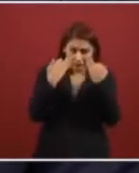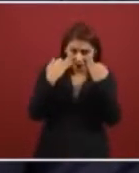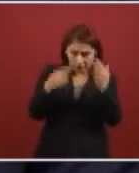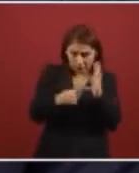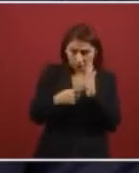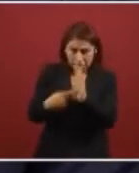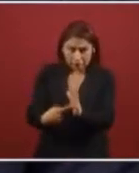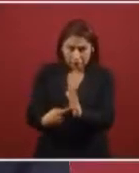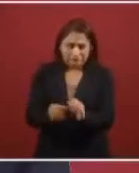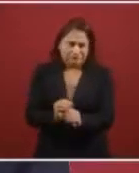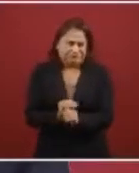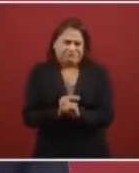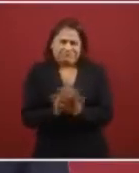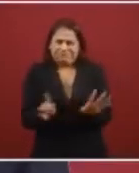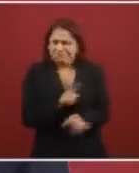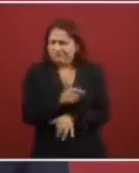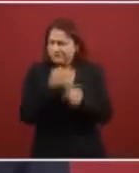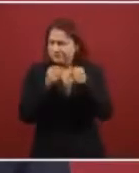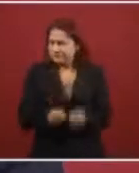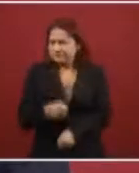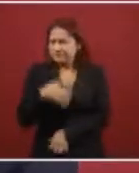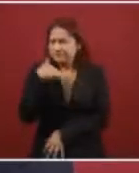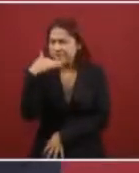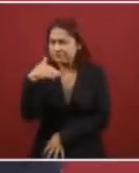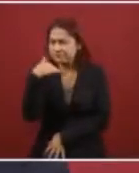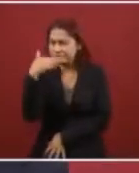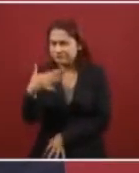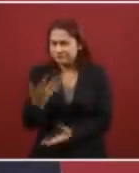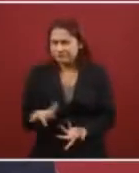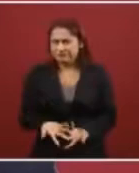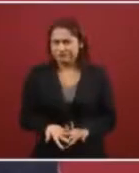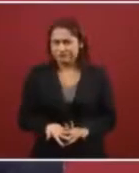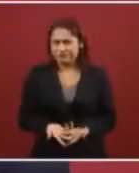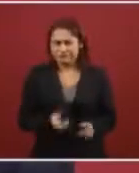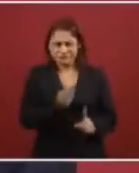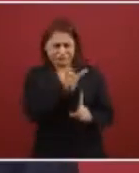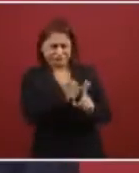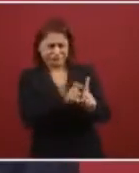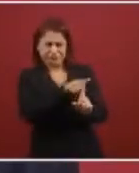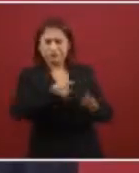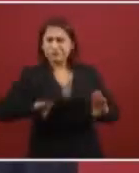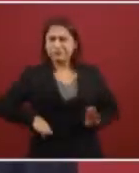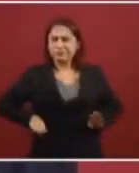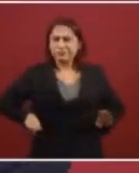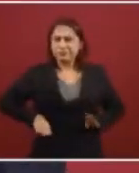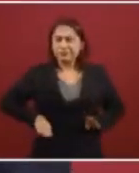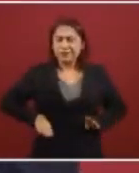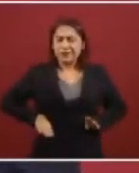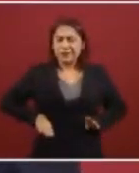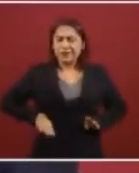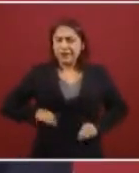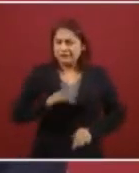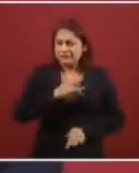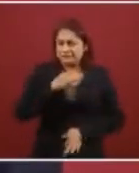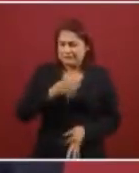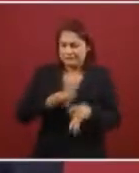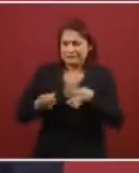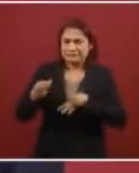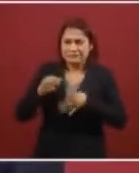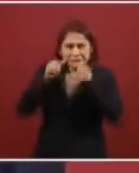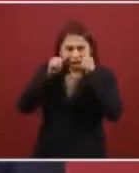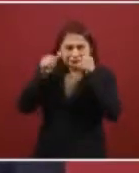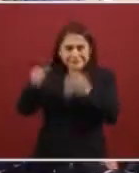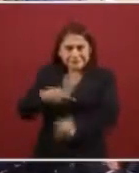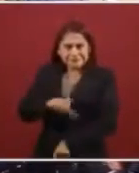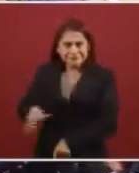They are corrupt. You don't need to. Anybody who's earning that much money in the government, that's